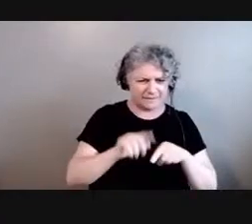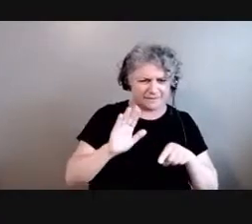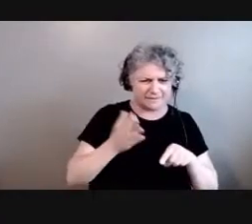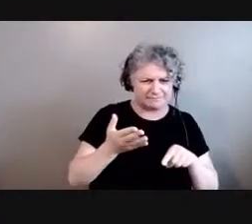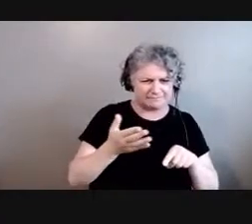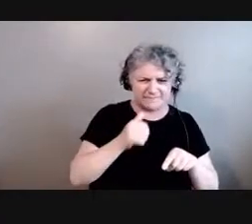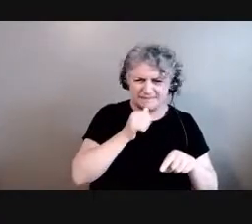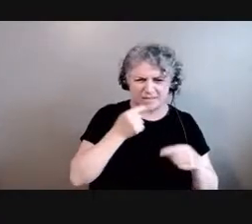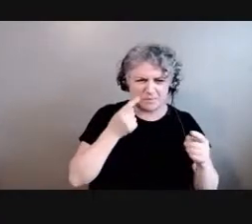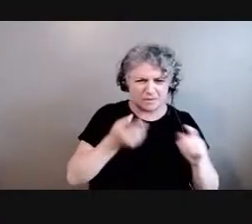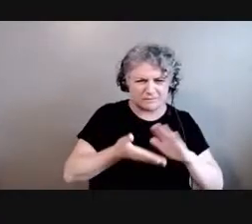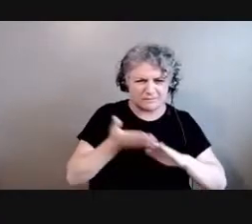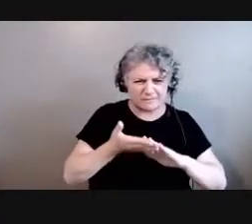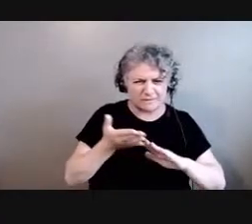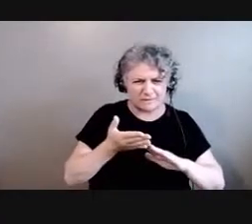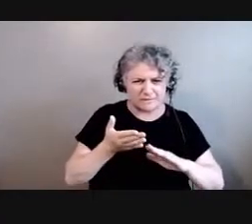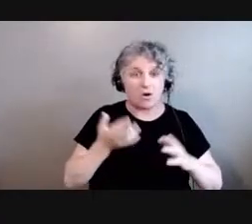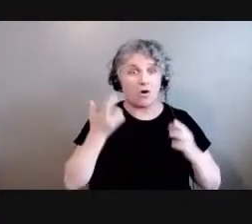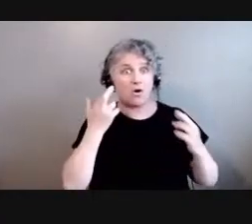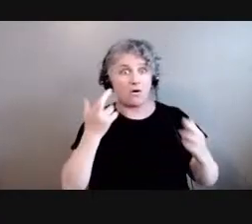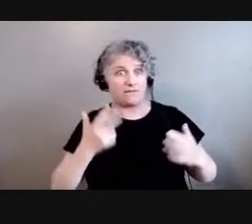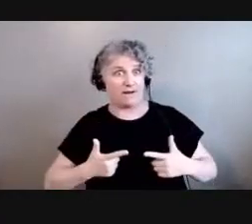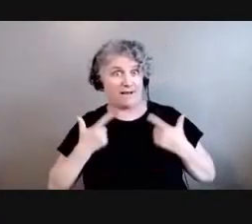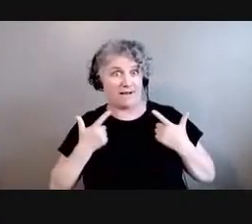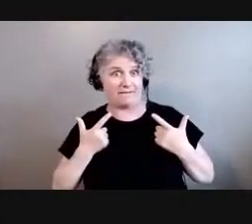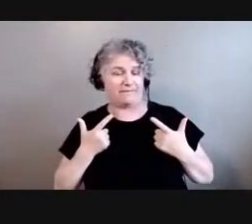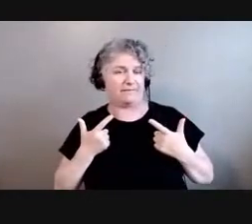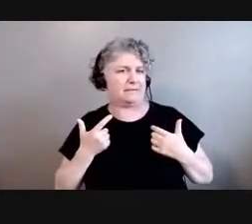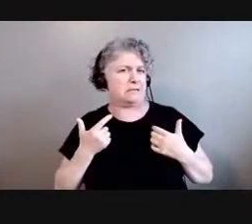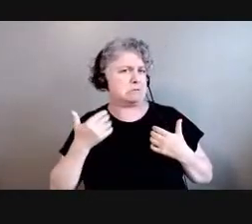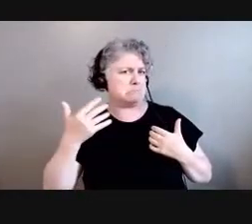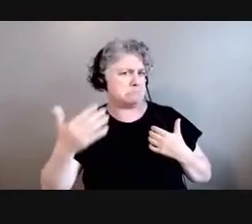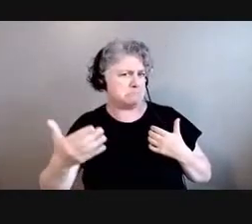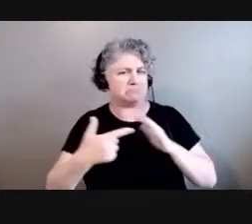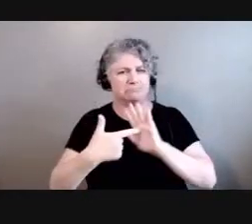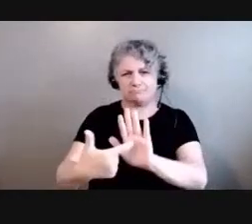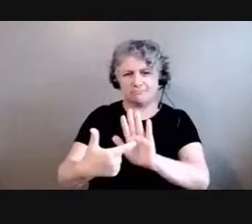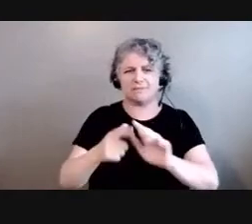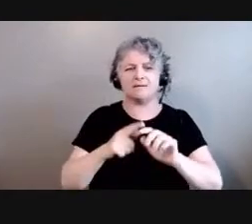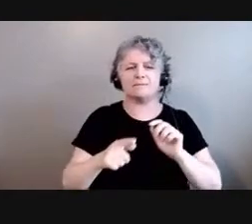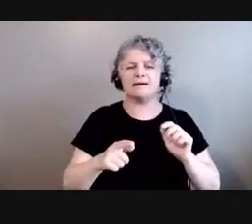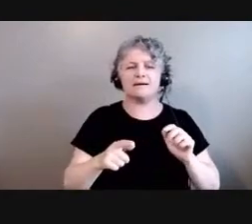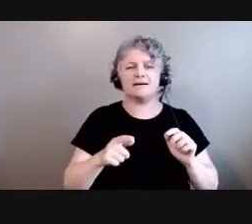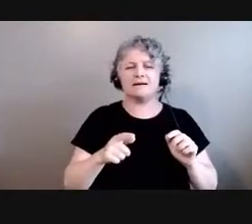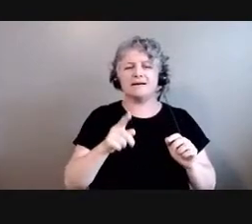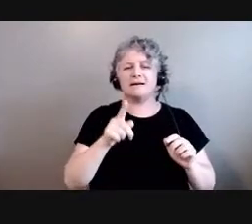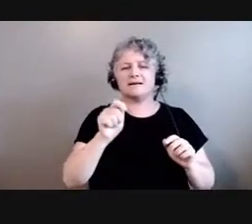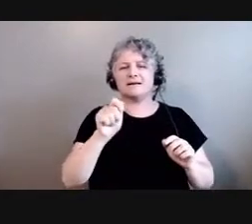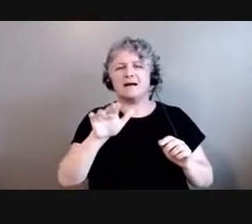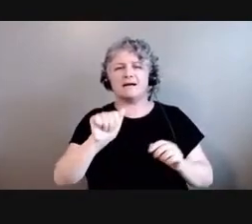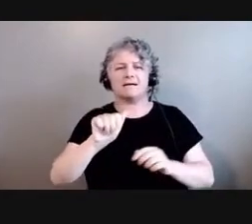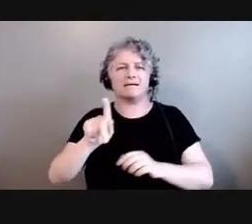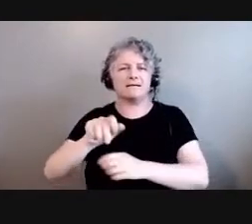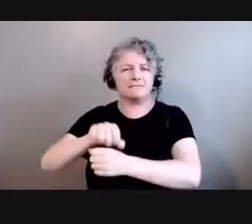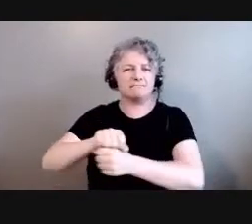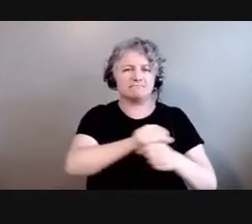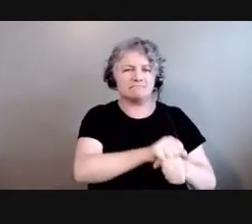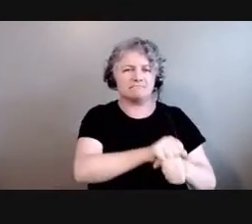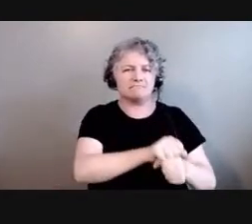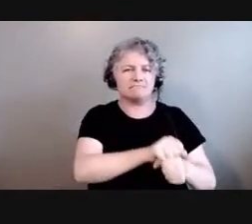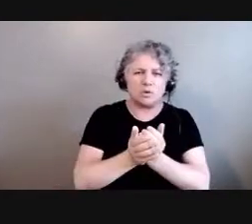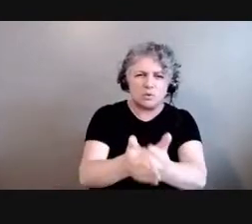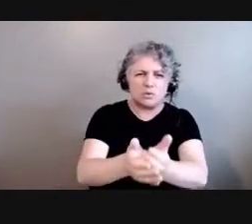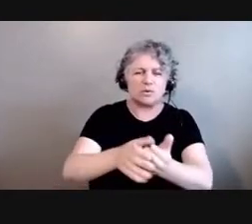so hopefully we'll be able to do that live. But this is showing how the adaptive kayak, canoe, stand-up paddleboard launches